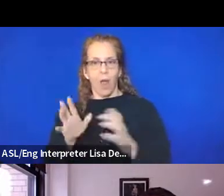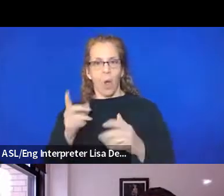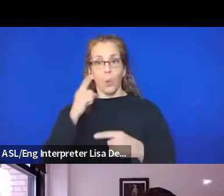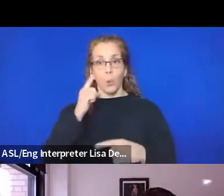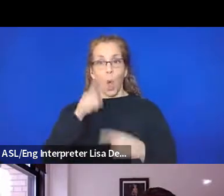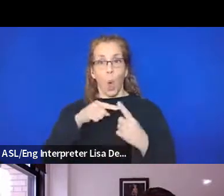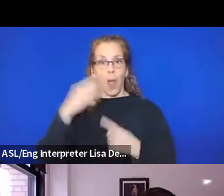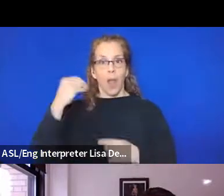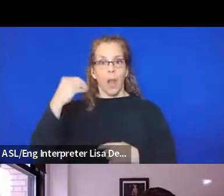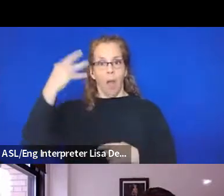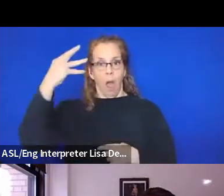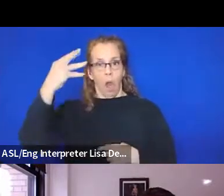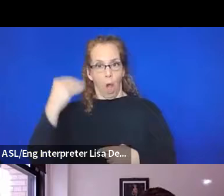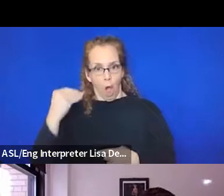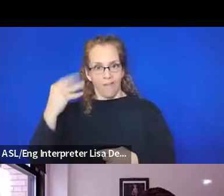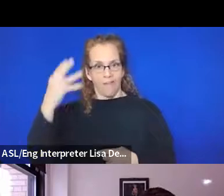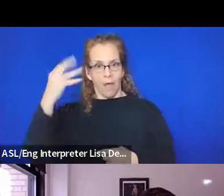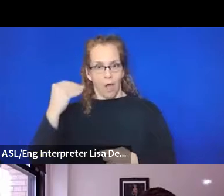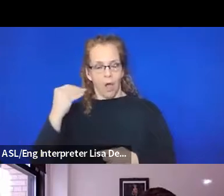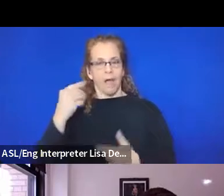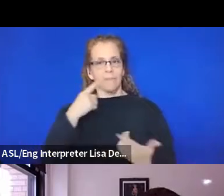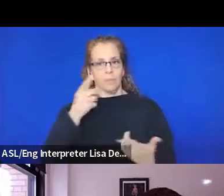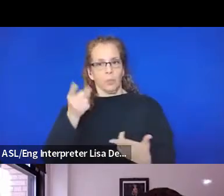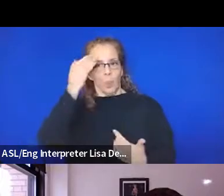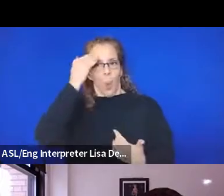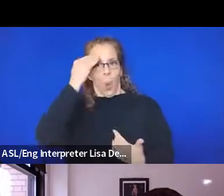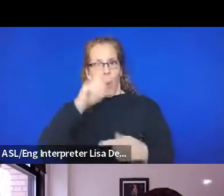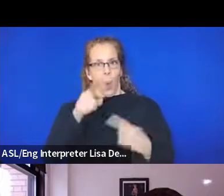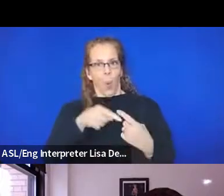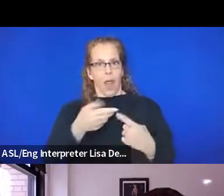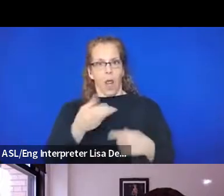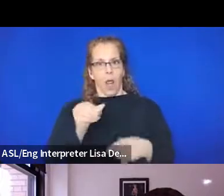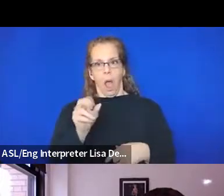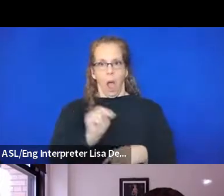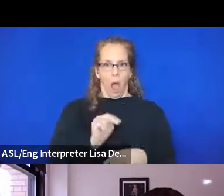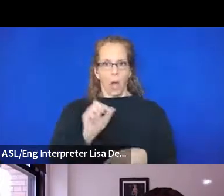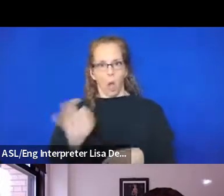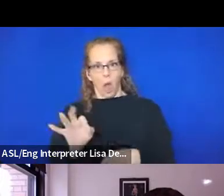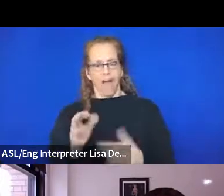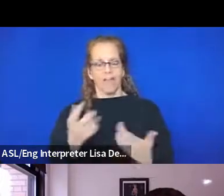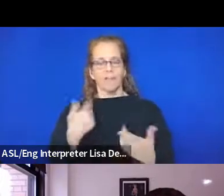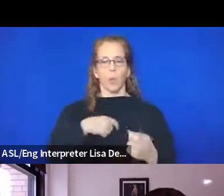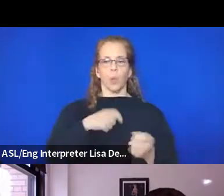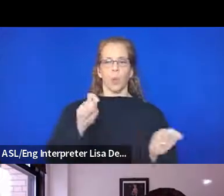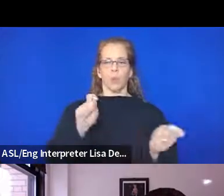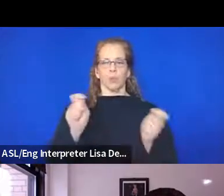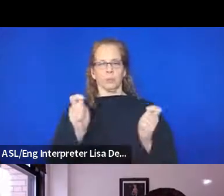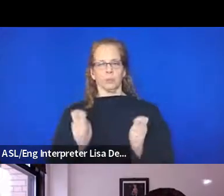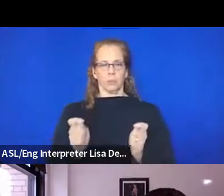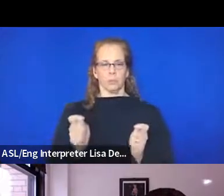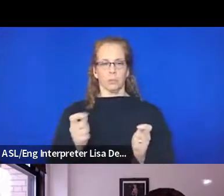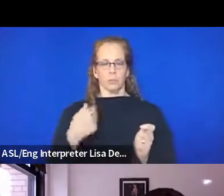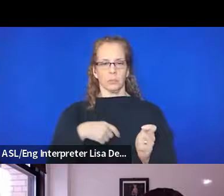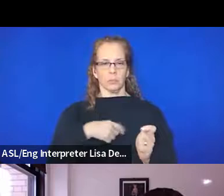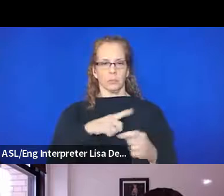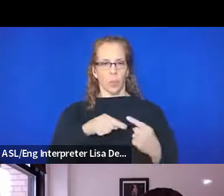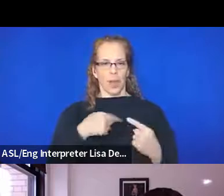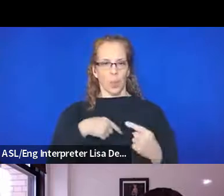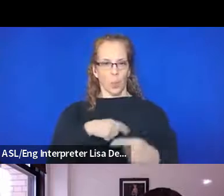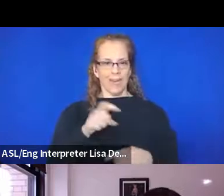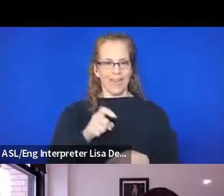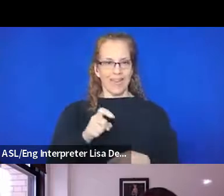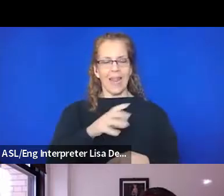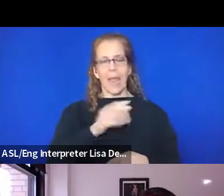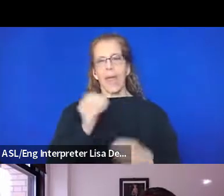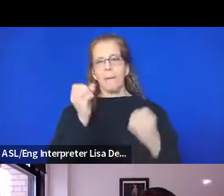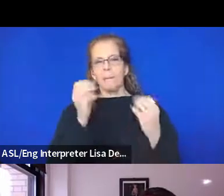off, and we'll adjust as needs be. And we did this, because there were also way more designers,